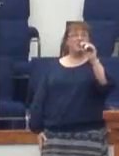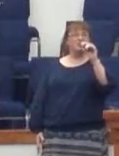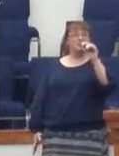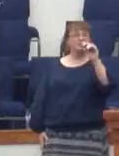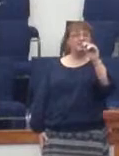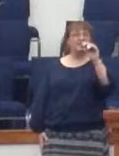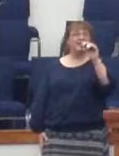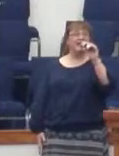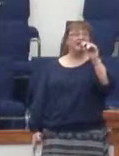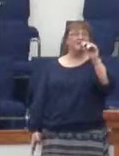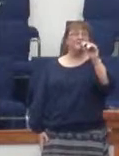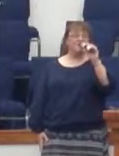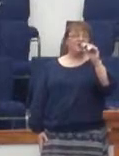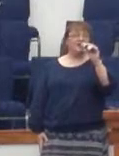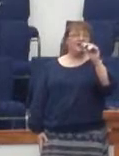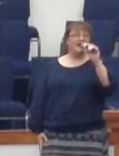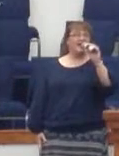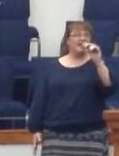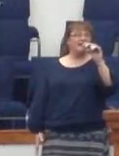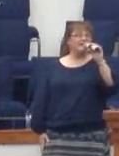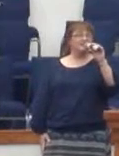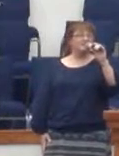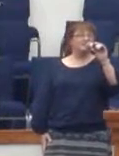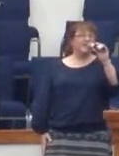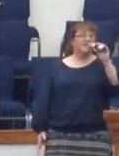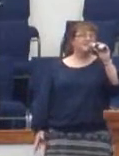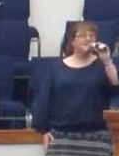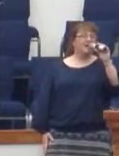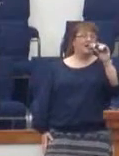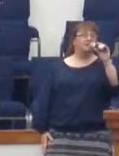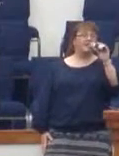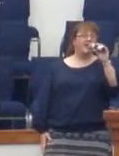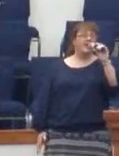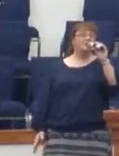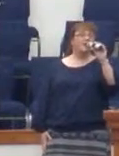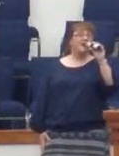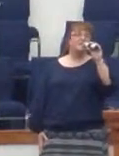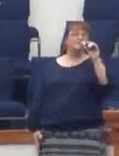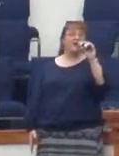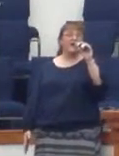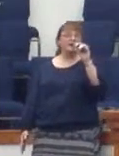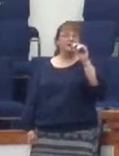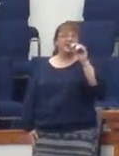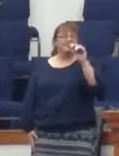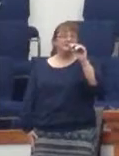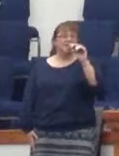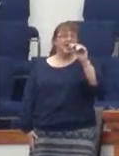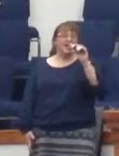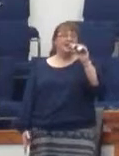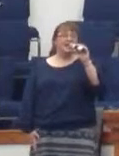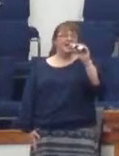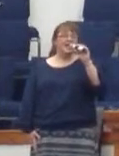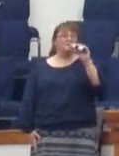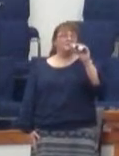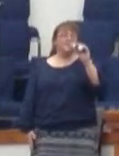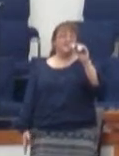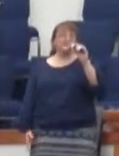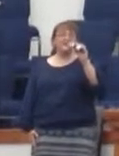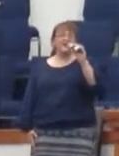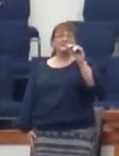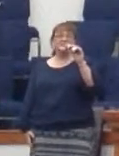it feels good to be alive. When I in chains of death was bound, this man